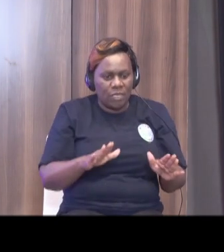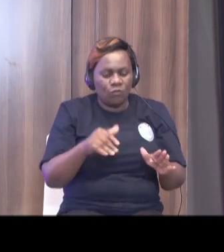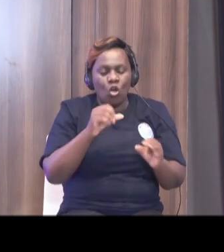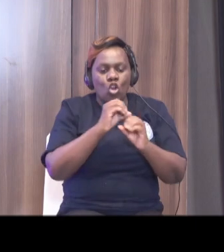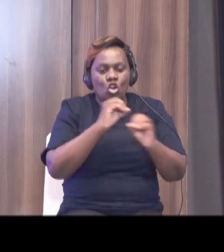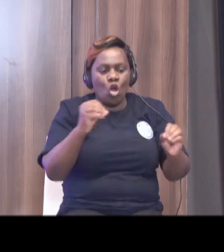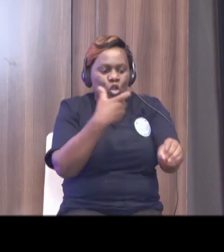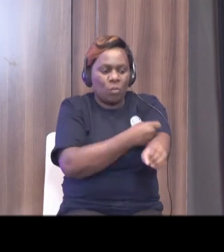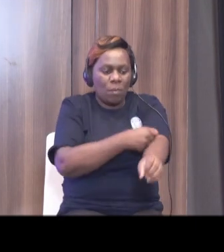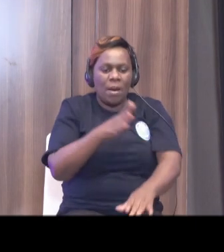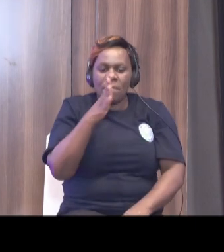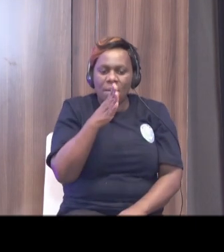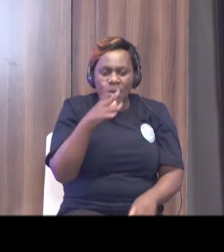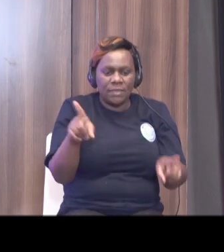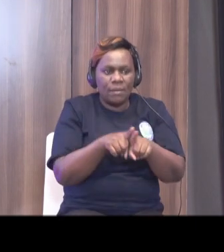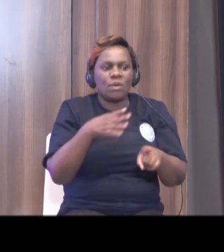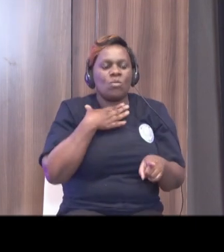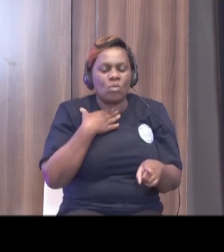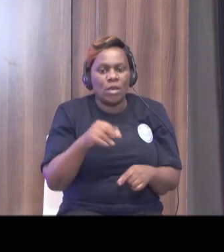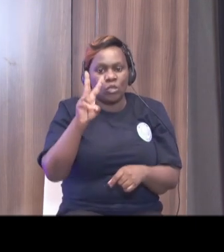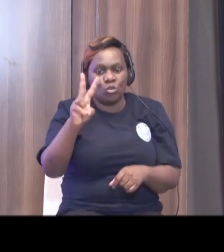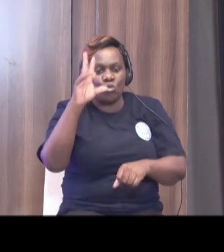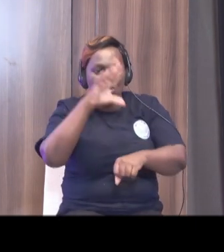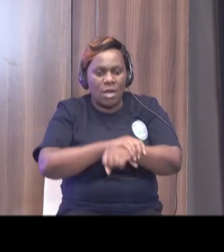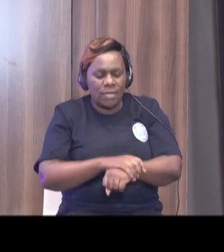mothers. Despite the desire to receive it,